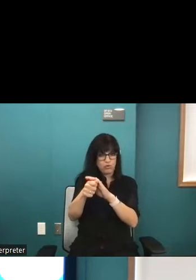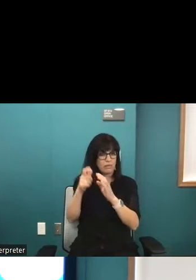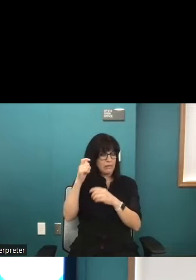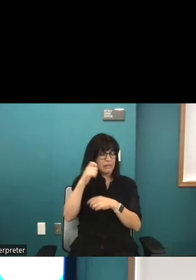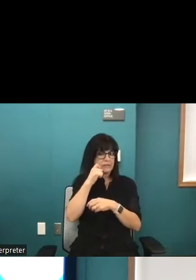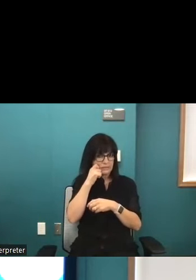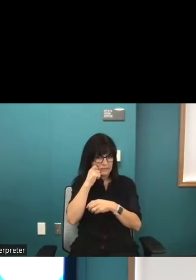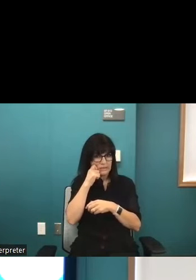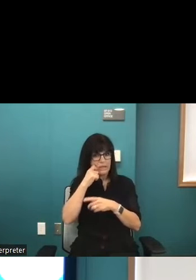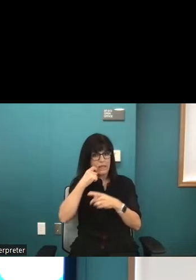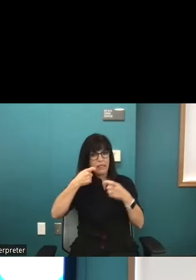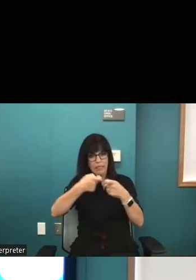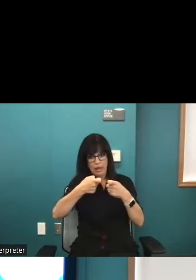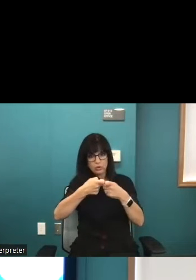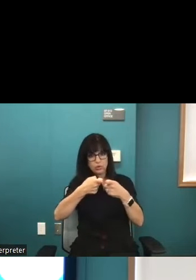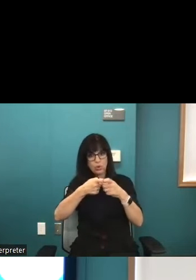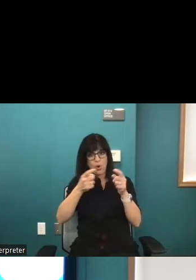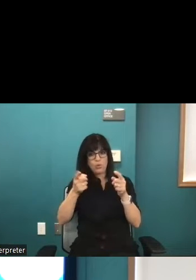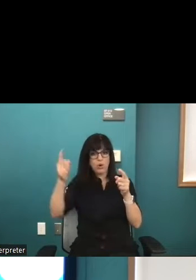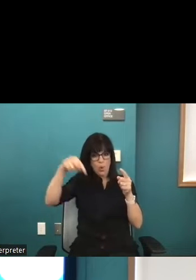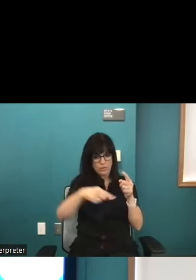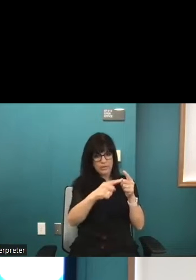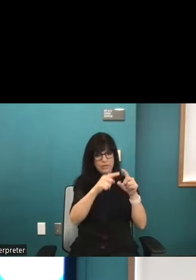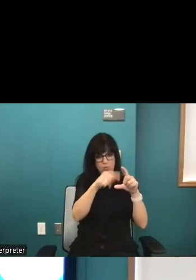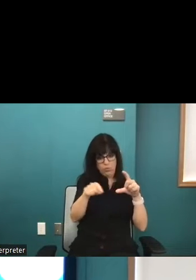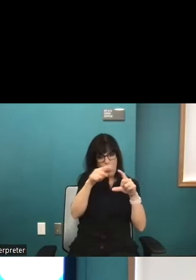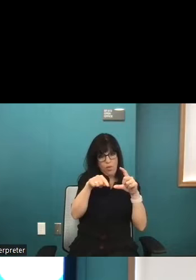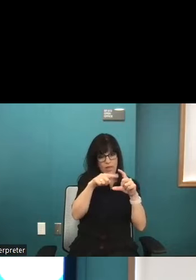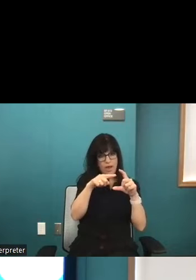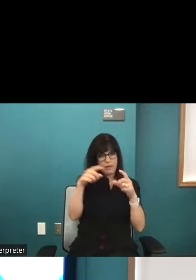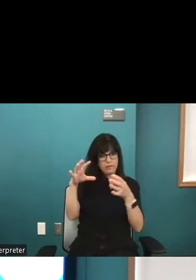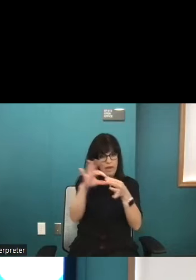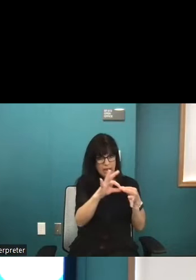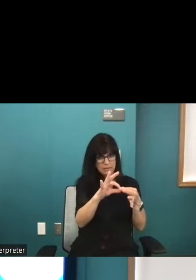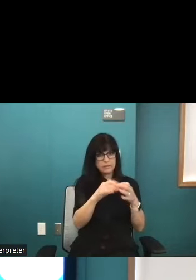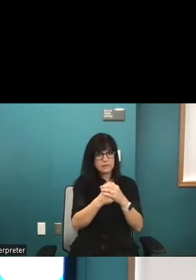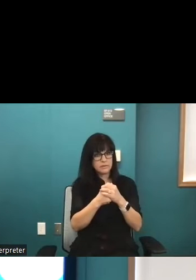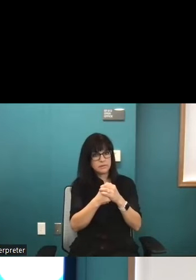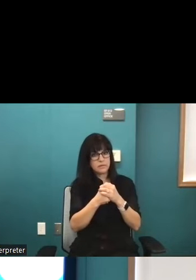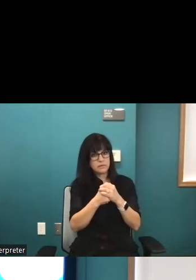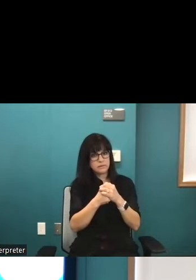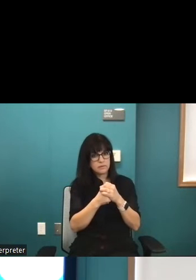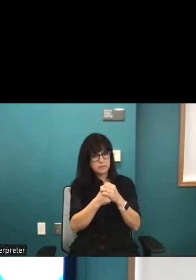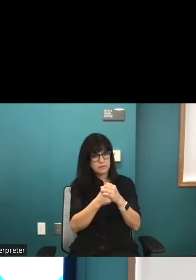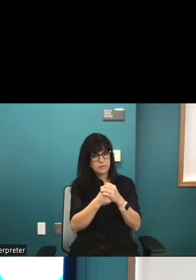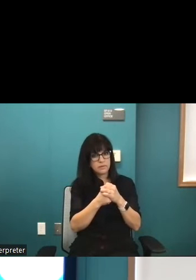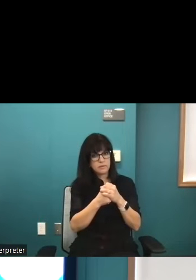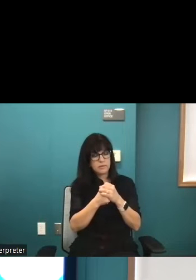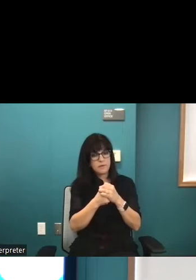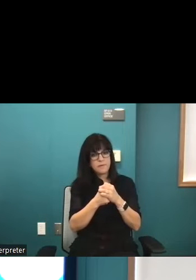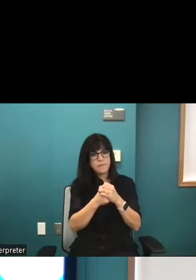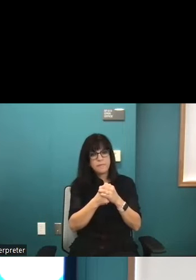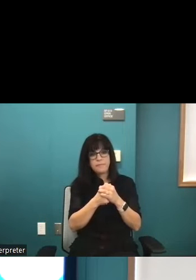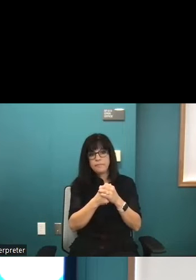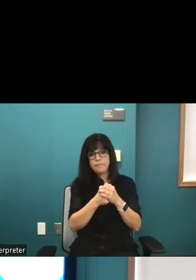then the electrode array. It comes down here into the cochlea. You can go again. This next one